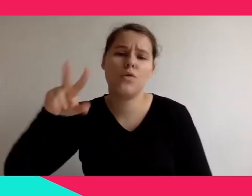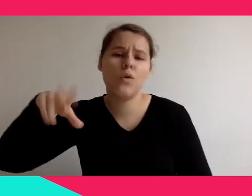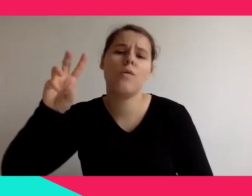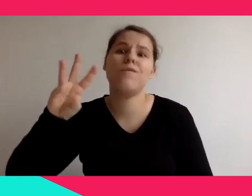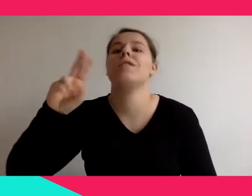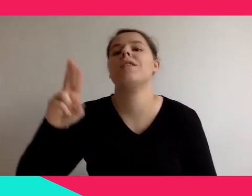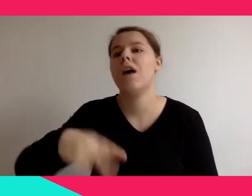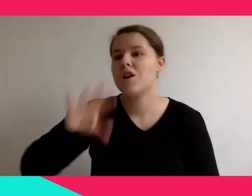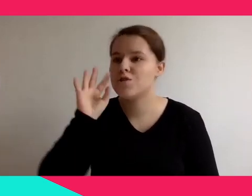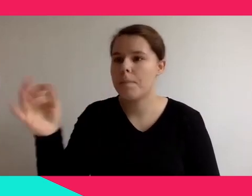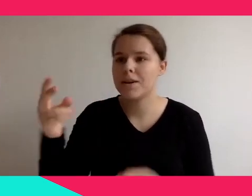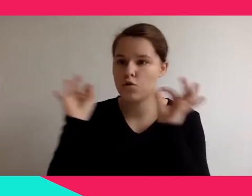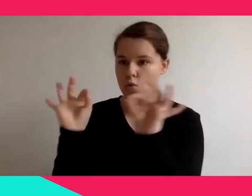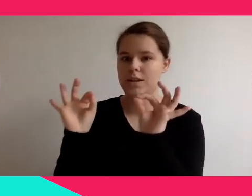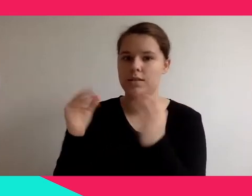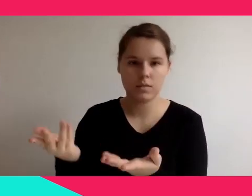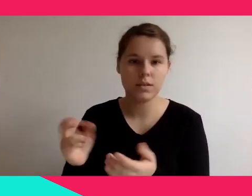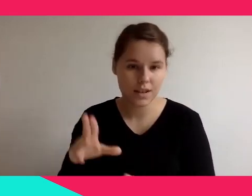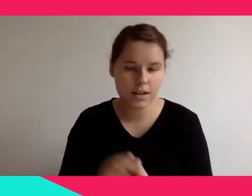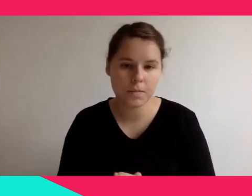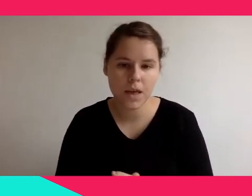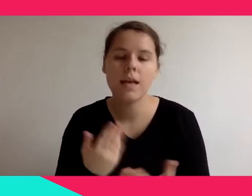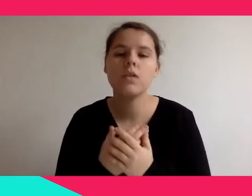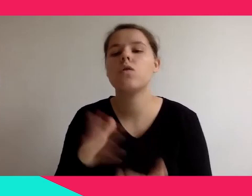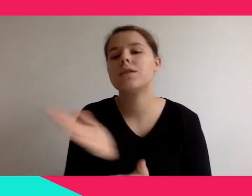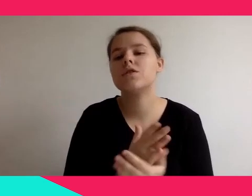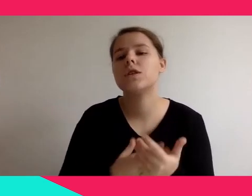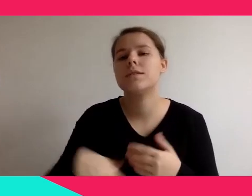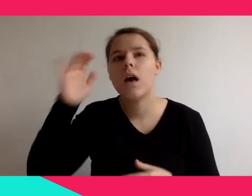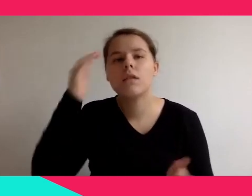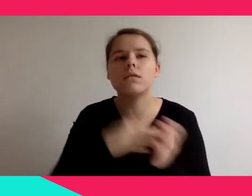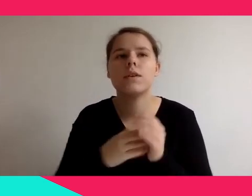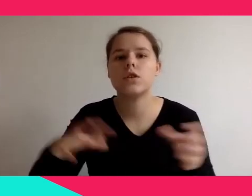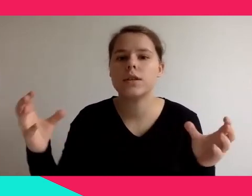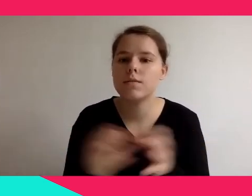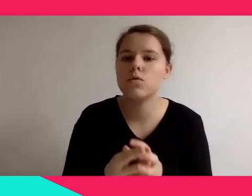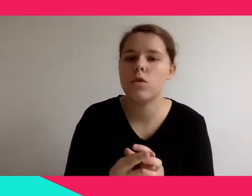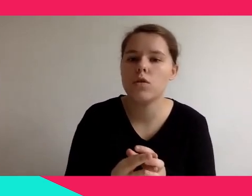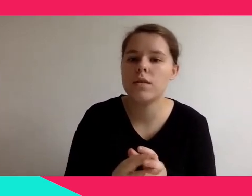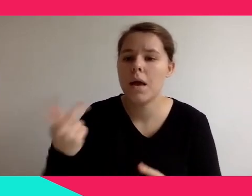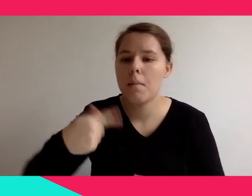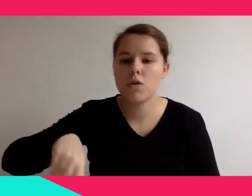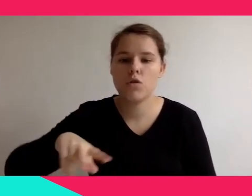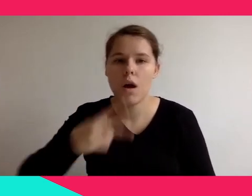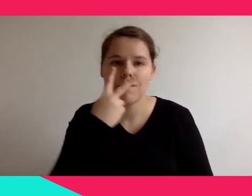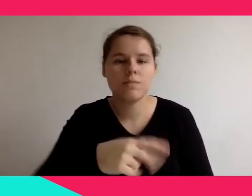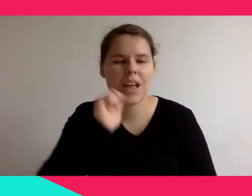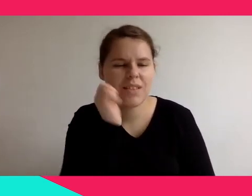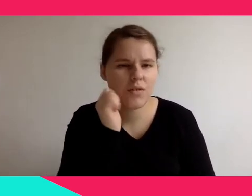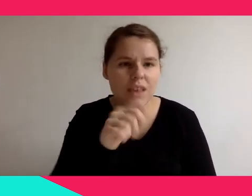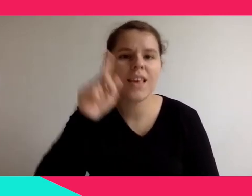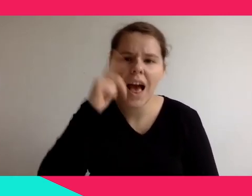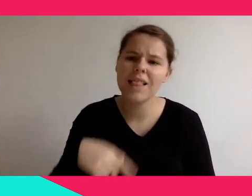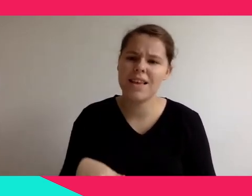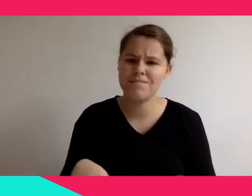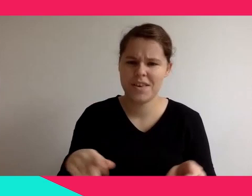that even though you see something every day, you still want to go to the museum to experience the original work of